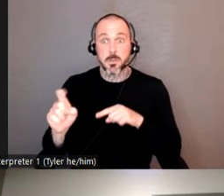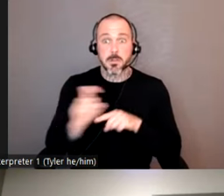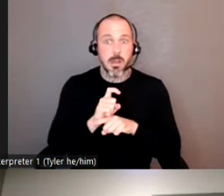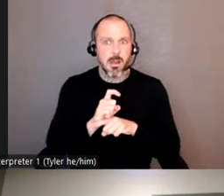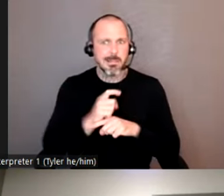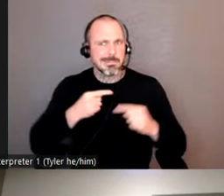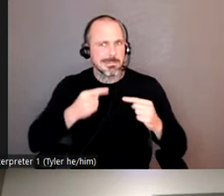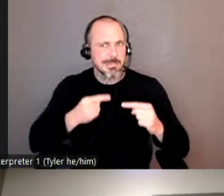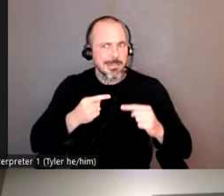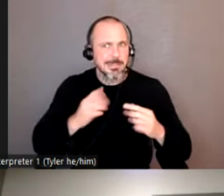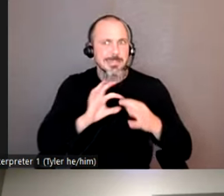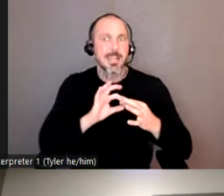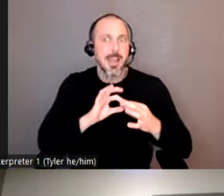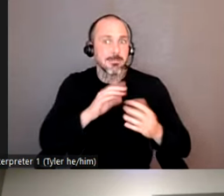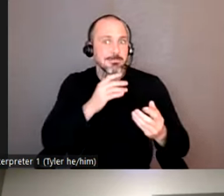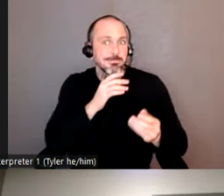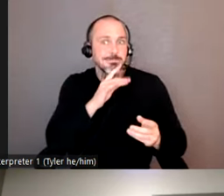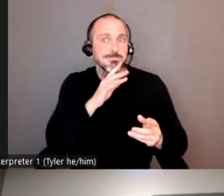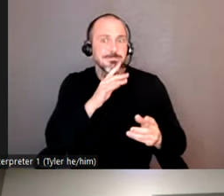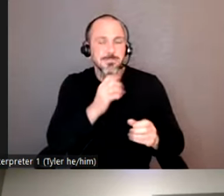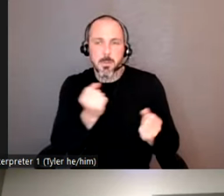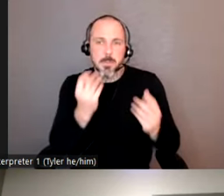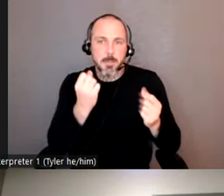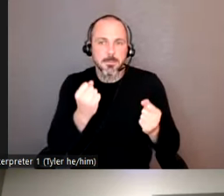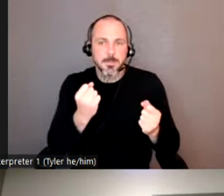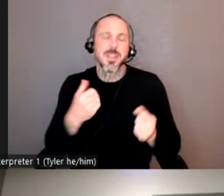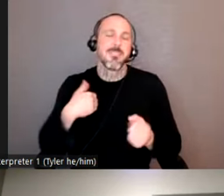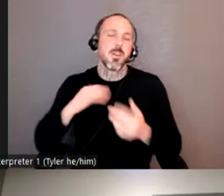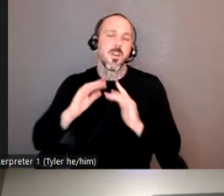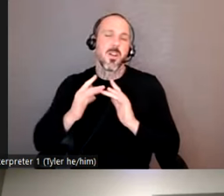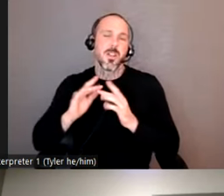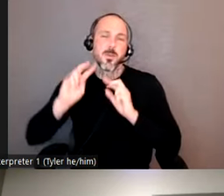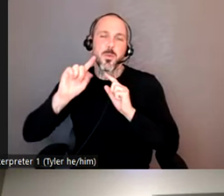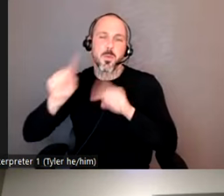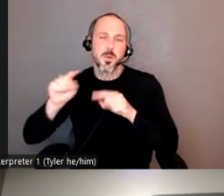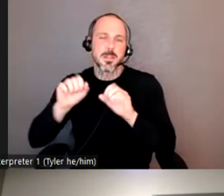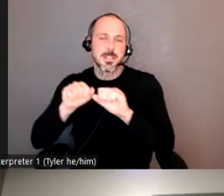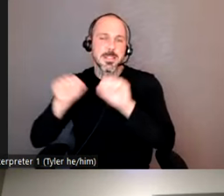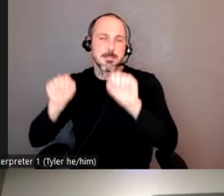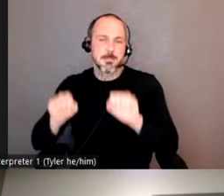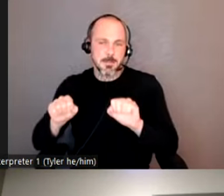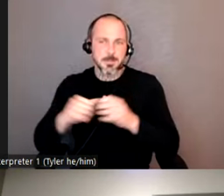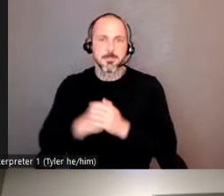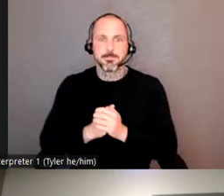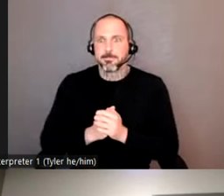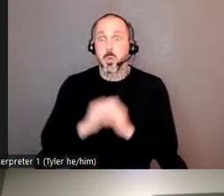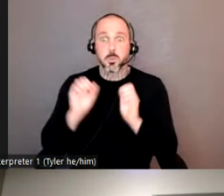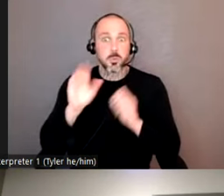you can report with our online fraud reporting system that allows you to update the information. Maybe there's screenshots